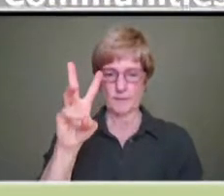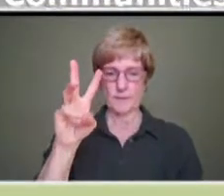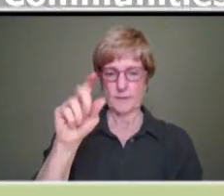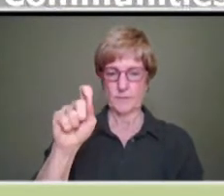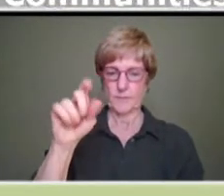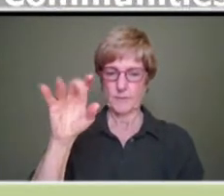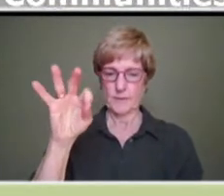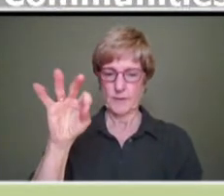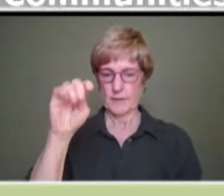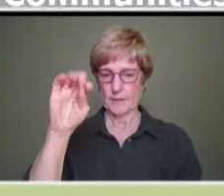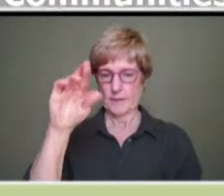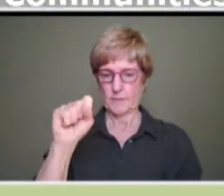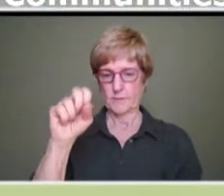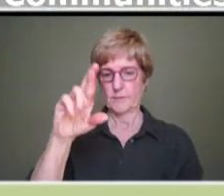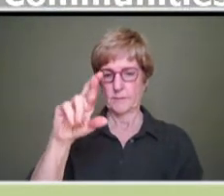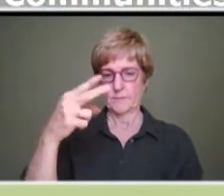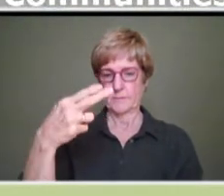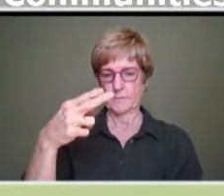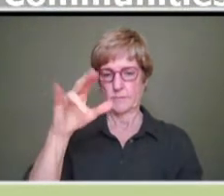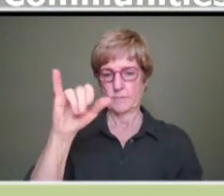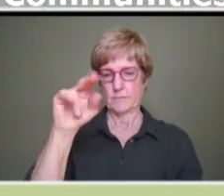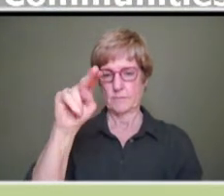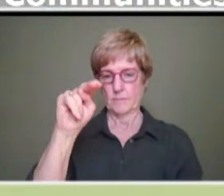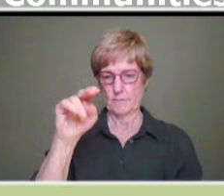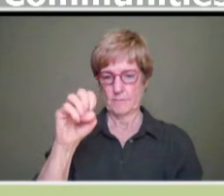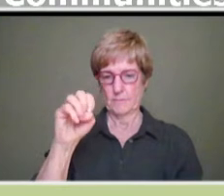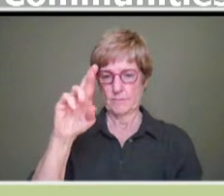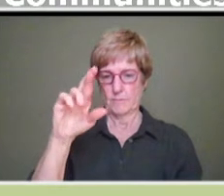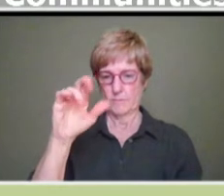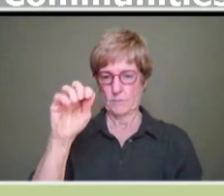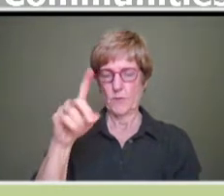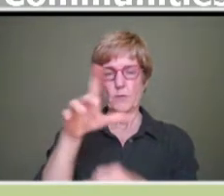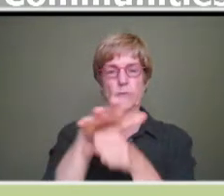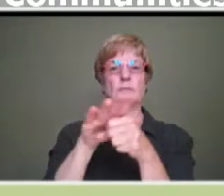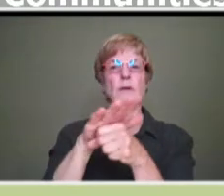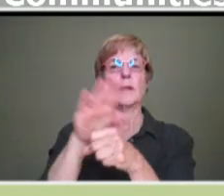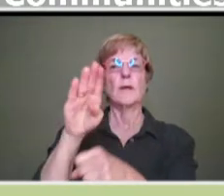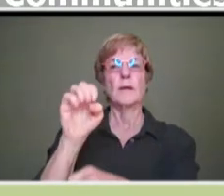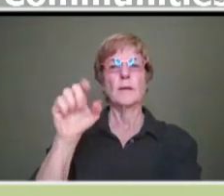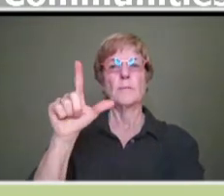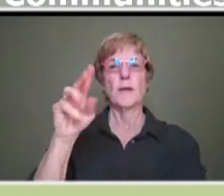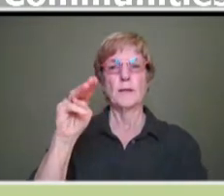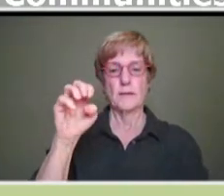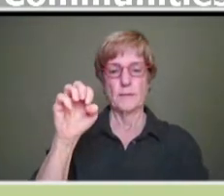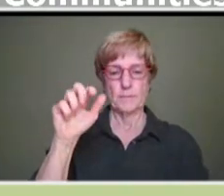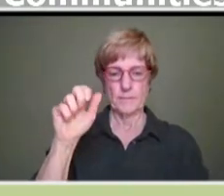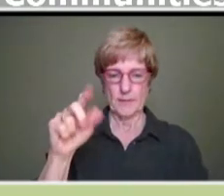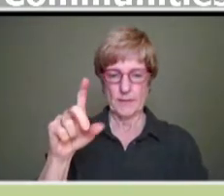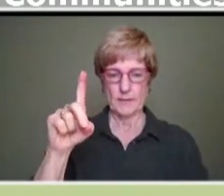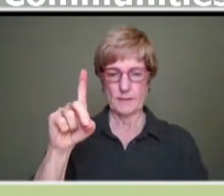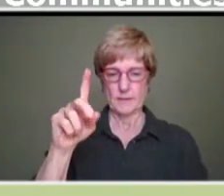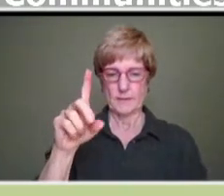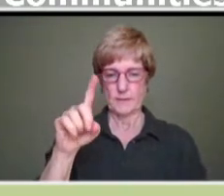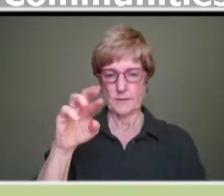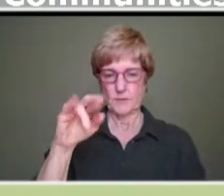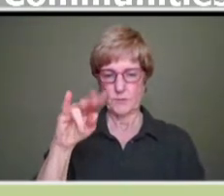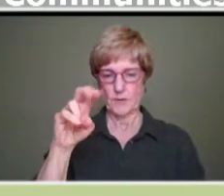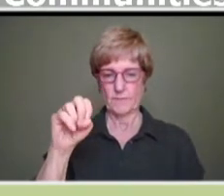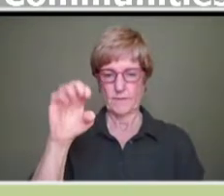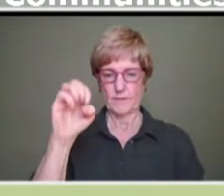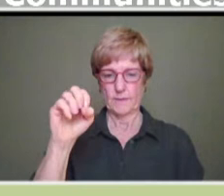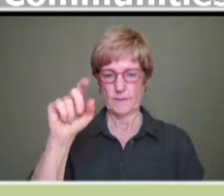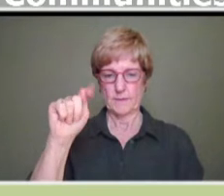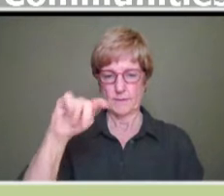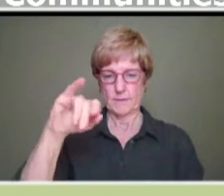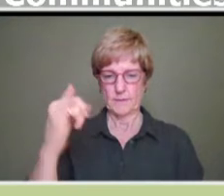Road South of Mount Holly Road and North of Bellmead Drive is in the etj in in County Commission District